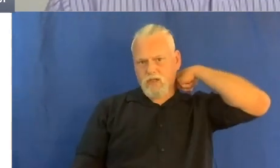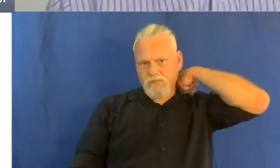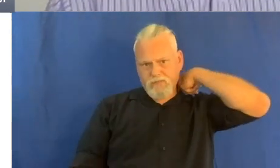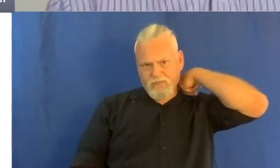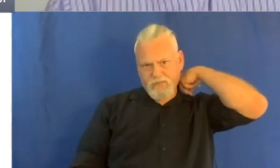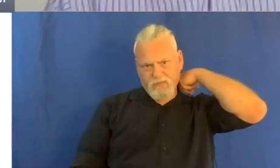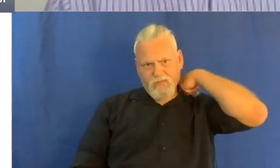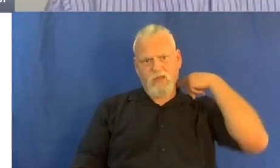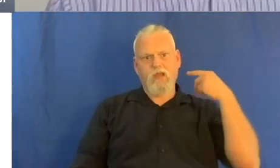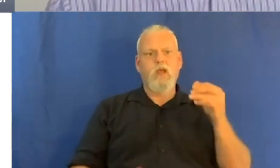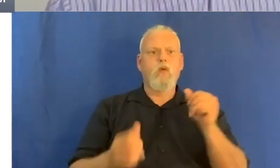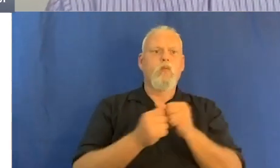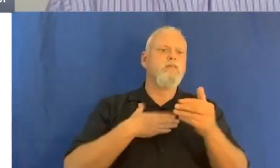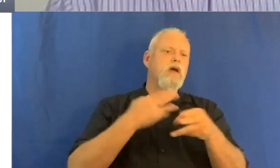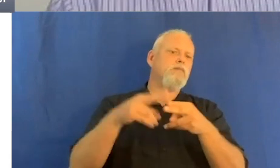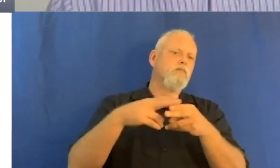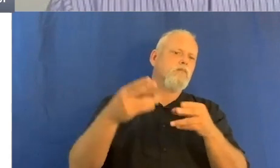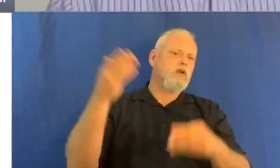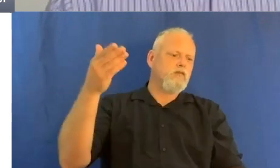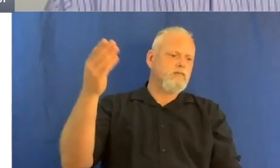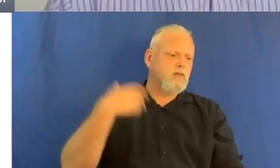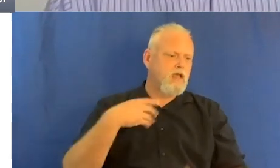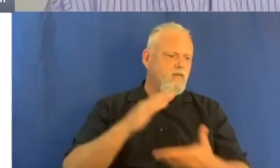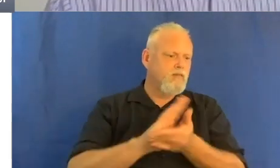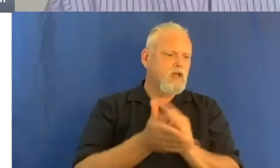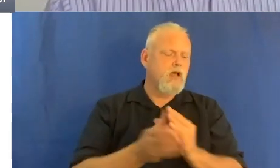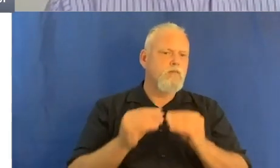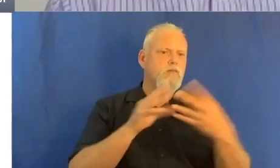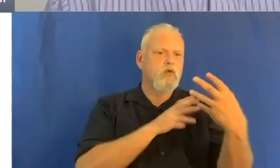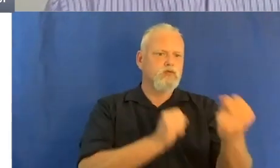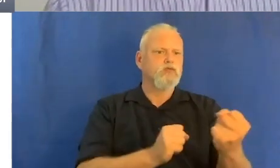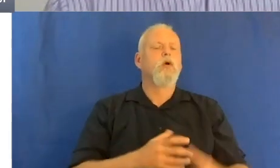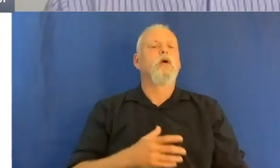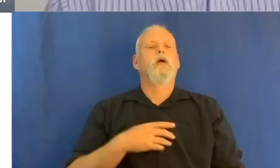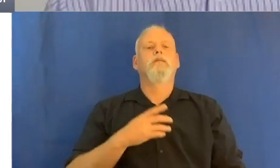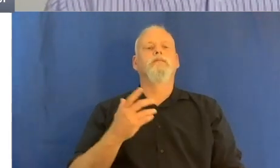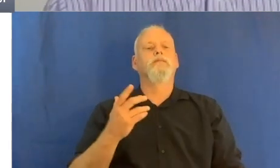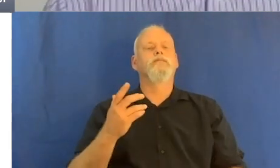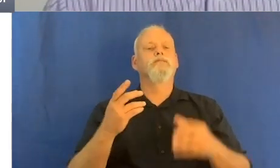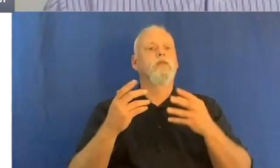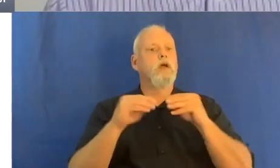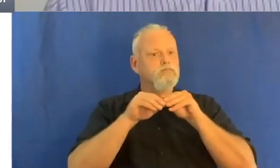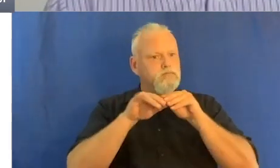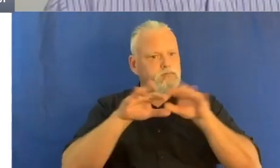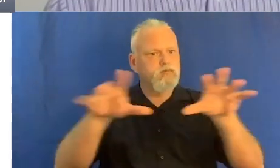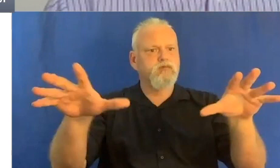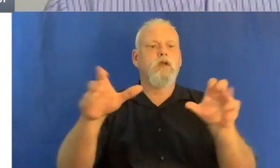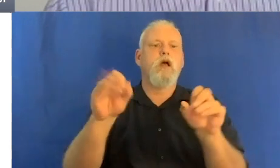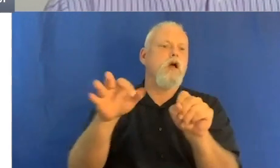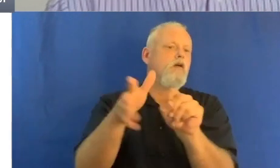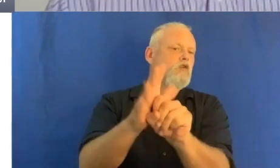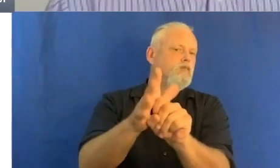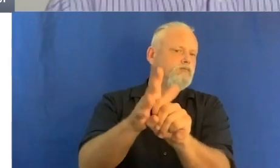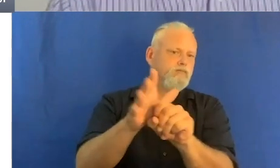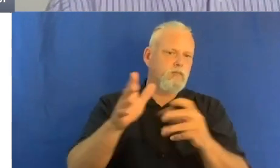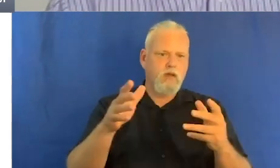brief remarks, have intensified. The explosive spread of the novel coronavirus